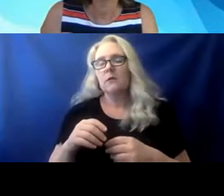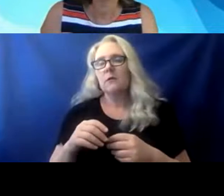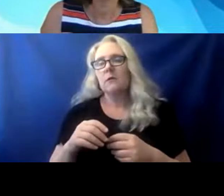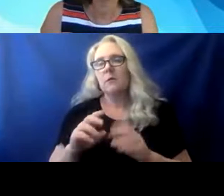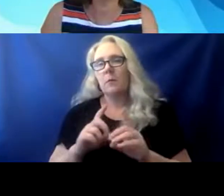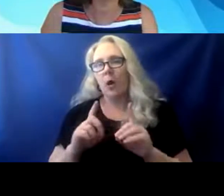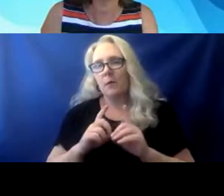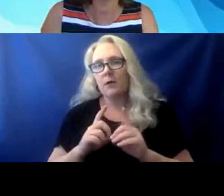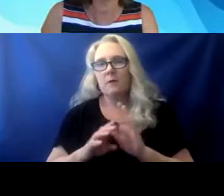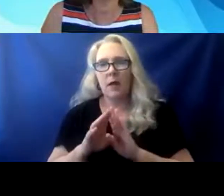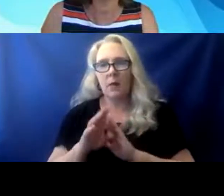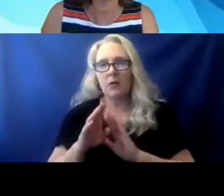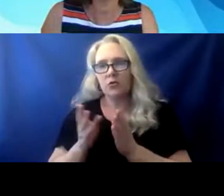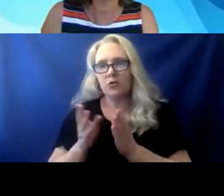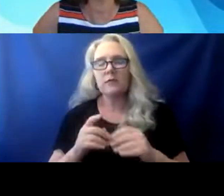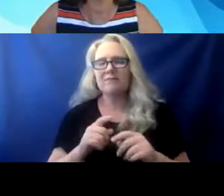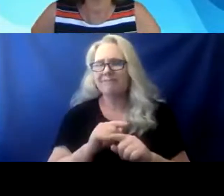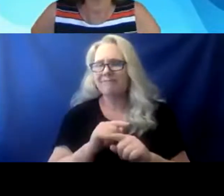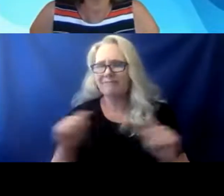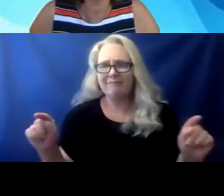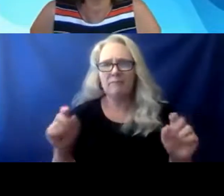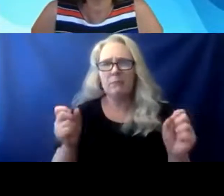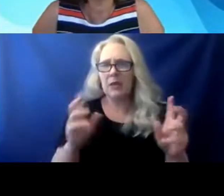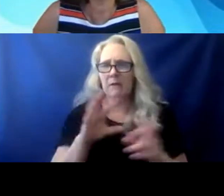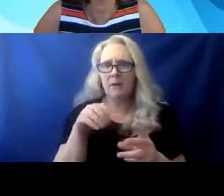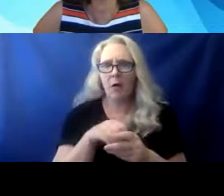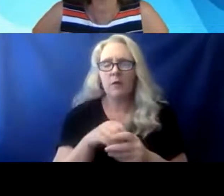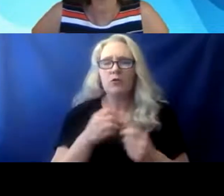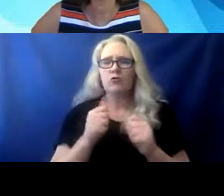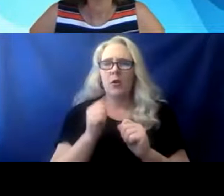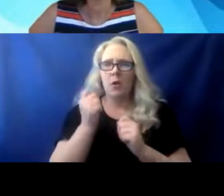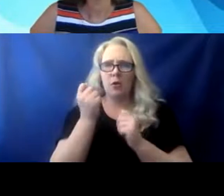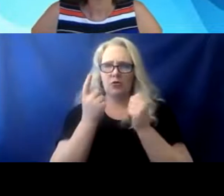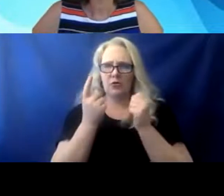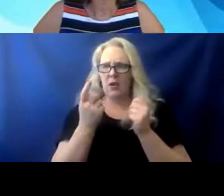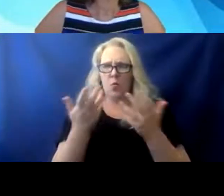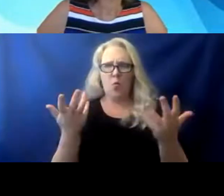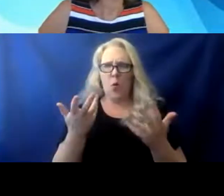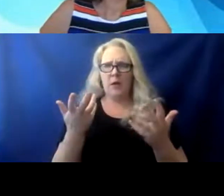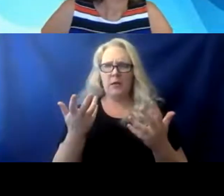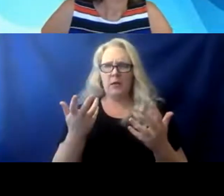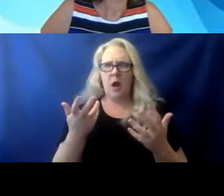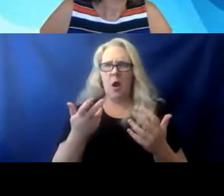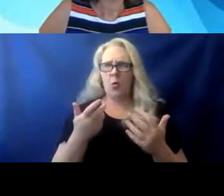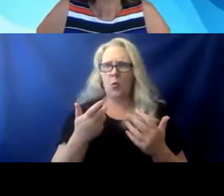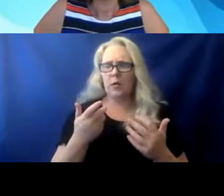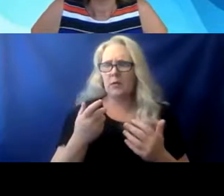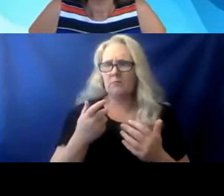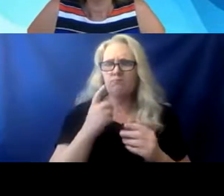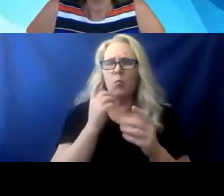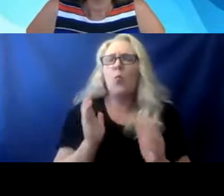housing intersections to try to understand what are we building towards. So I'll just stop there. There's